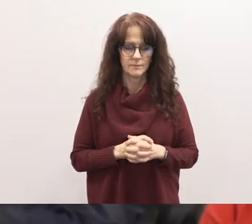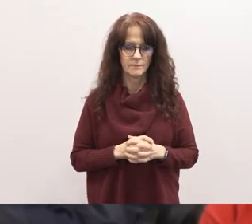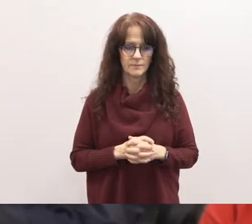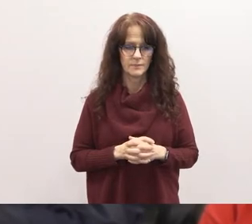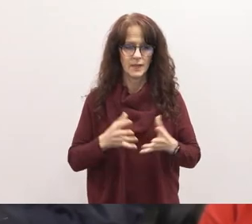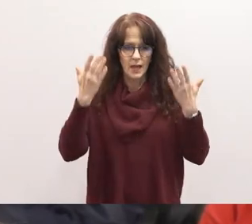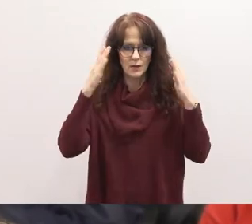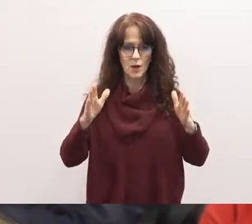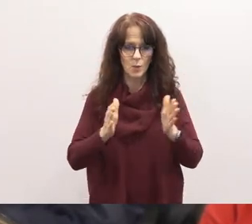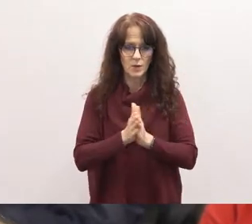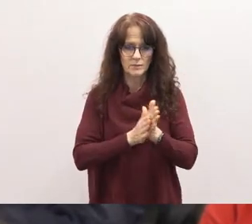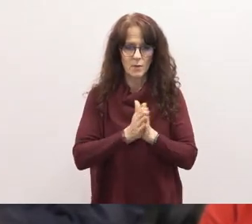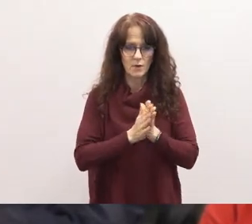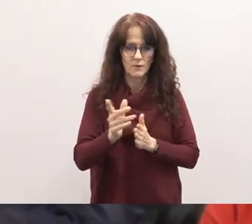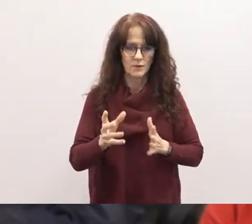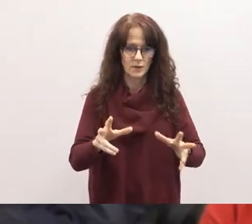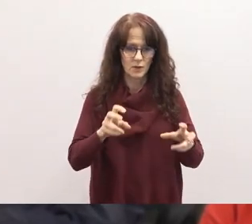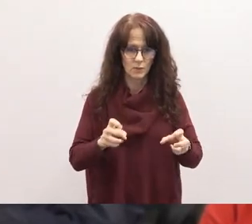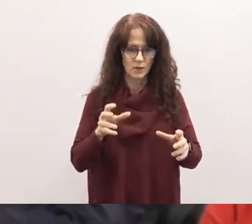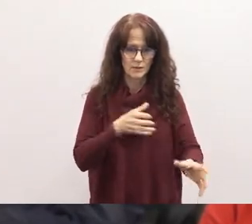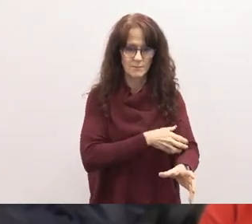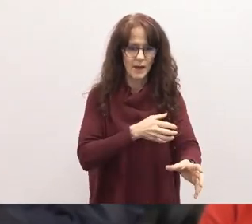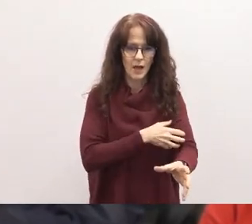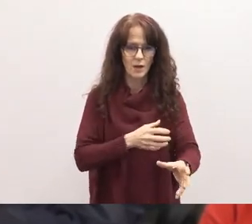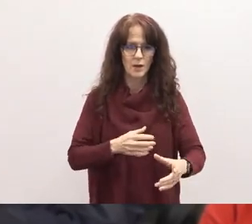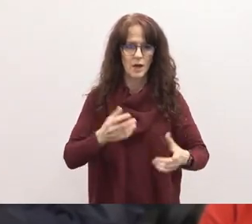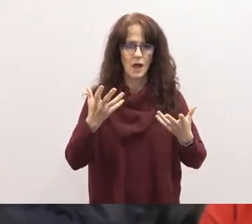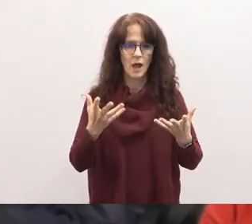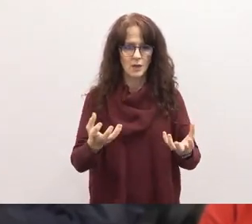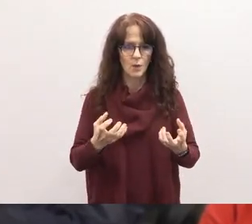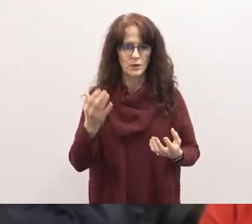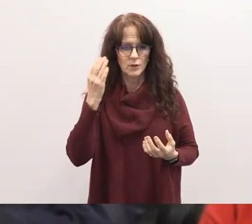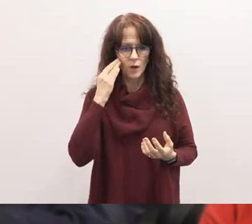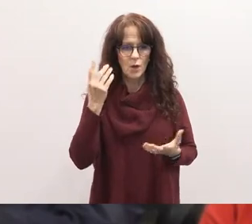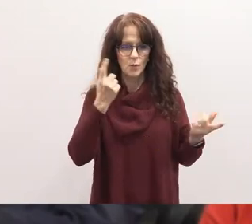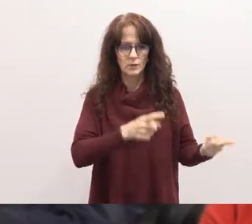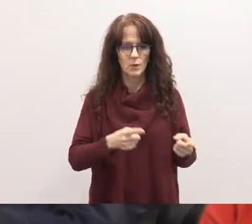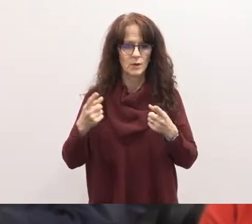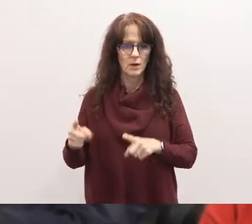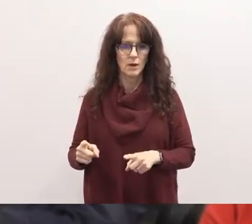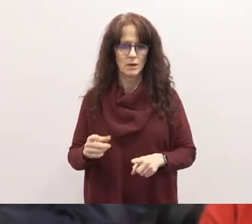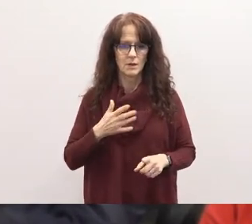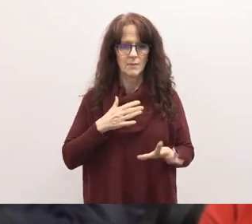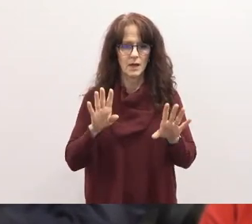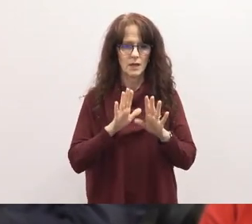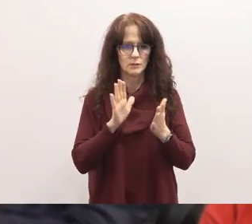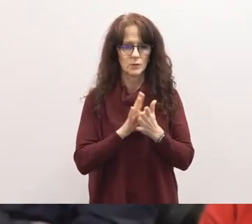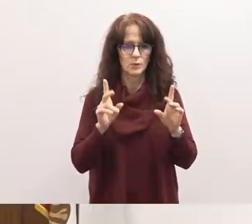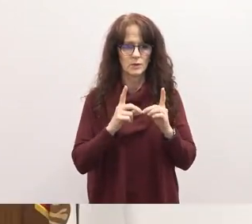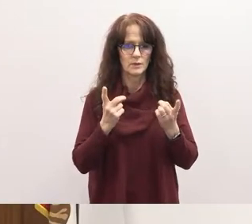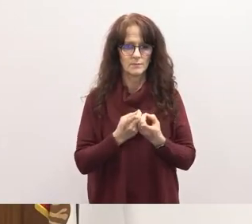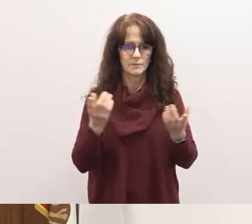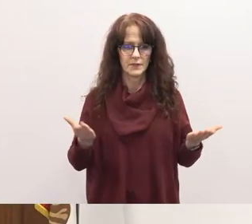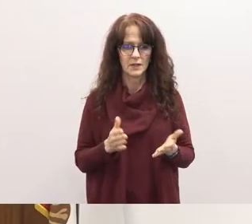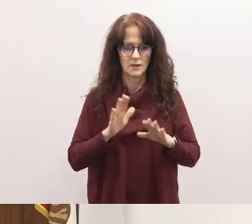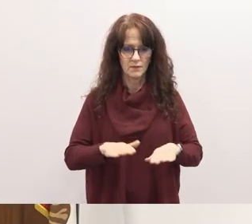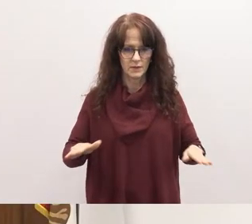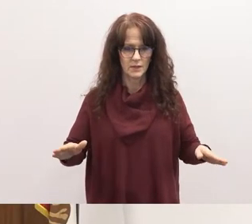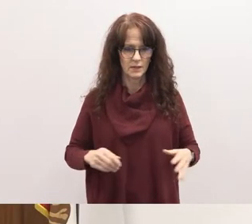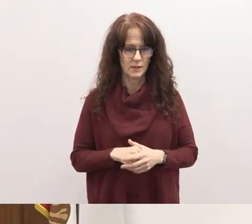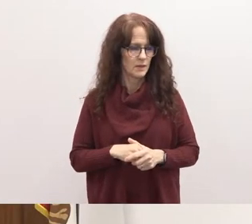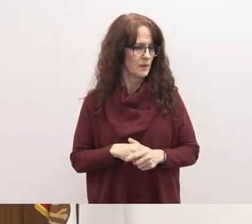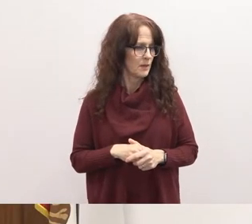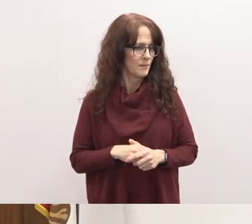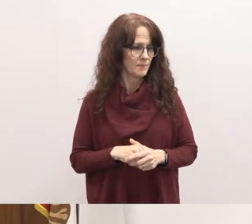I don't know what's motivating you. Is it greed? Is it power? I just want to know what's going on in my school district. I'm here for the children. Can we be